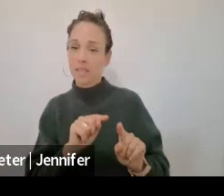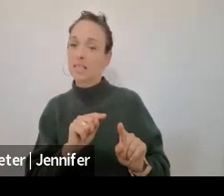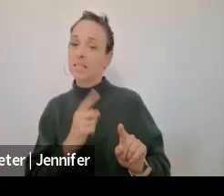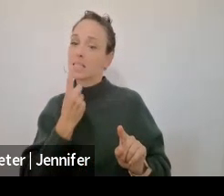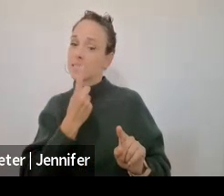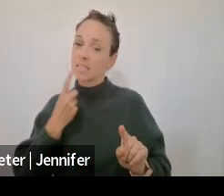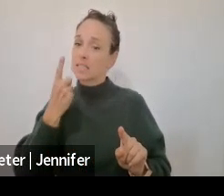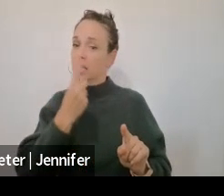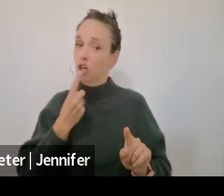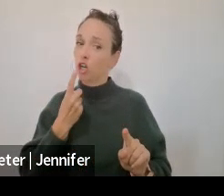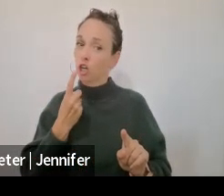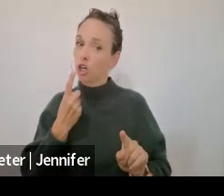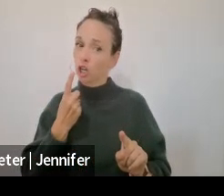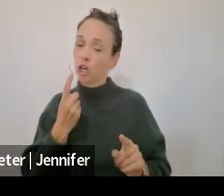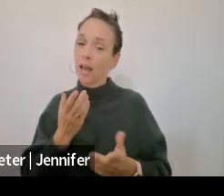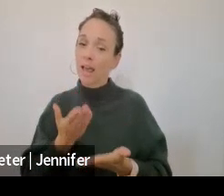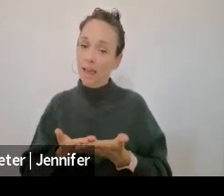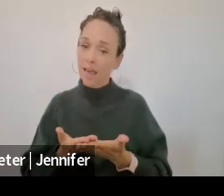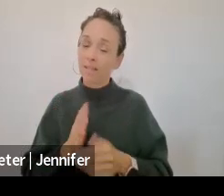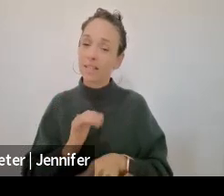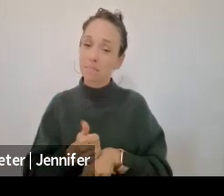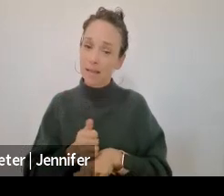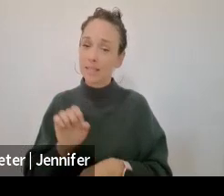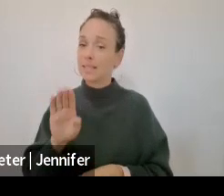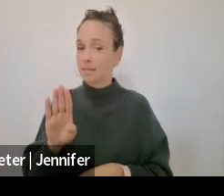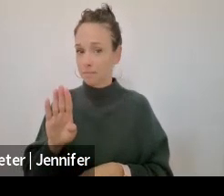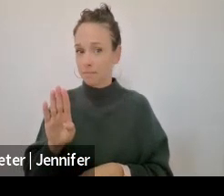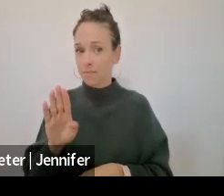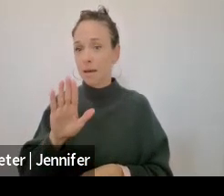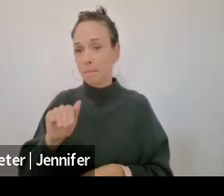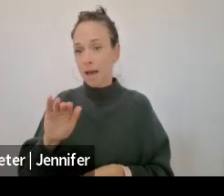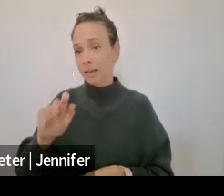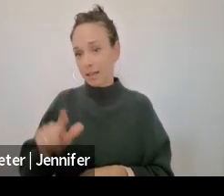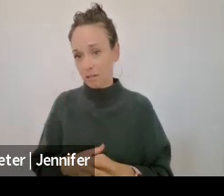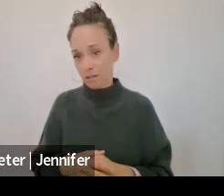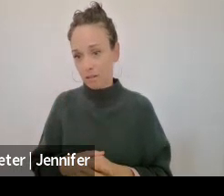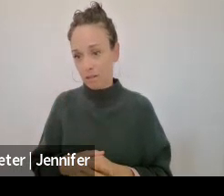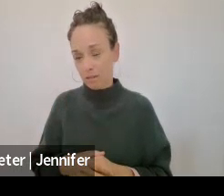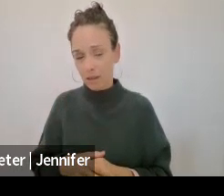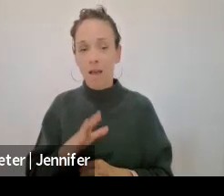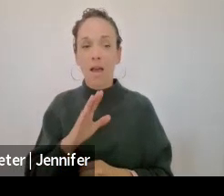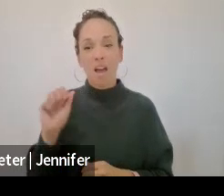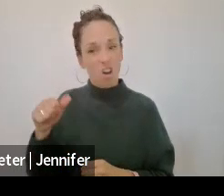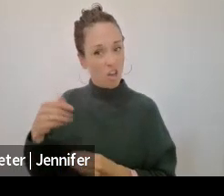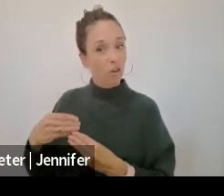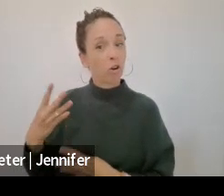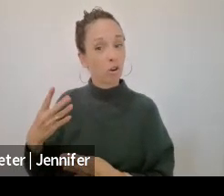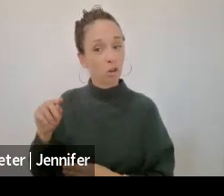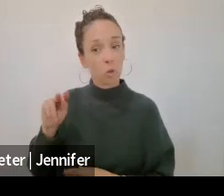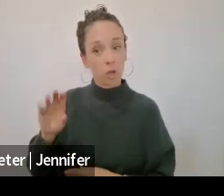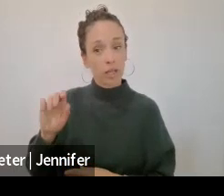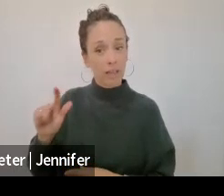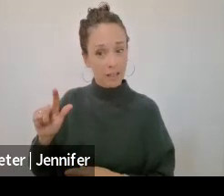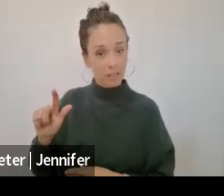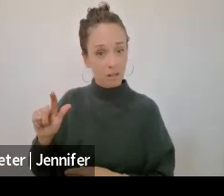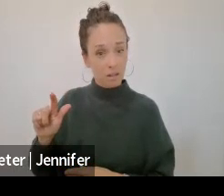considered an evidence-based tool by CASEL. And again, there are other ones. And if you go to that CASEL guide and you